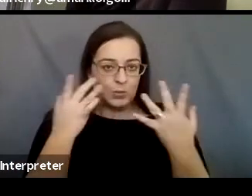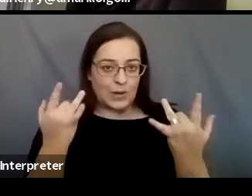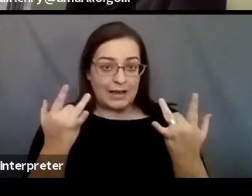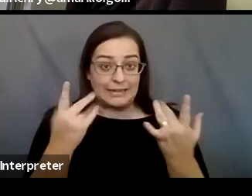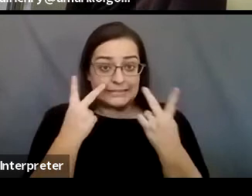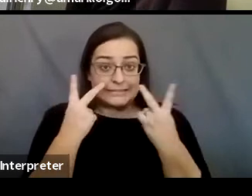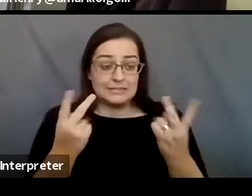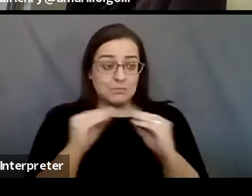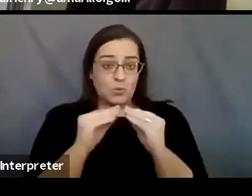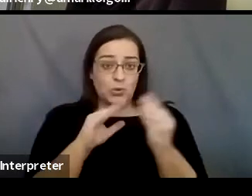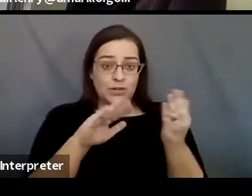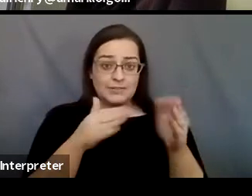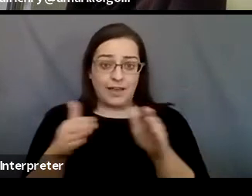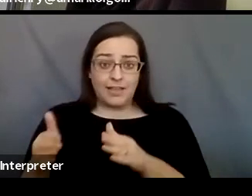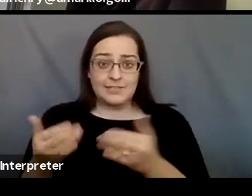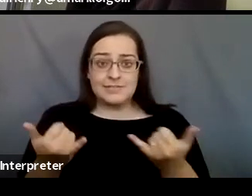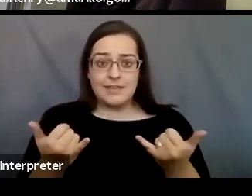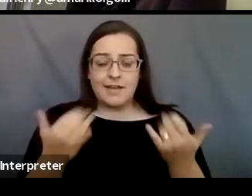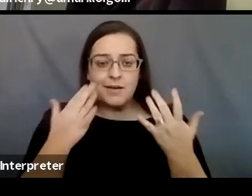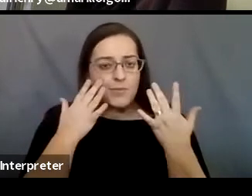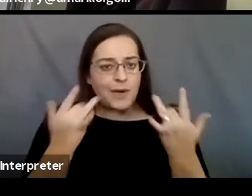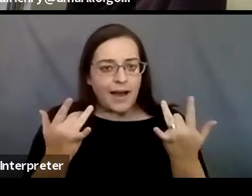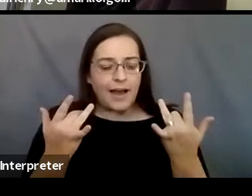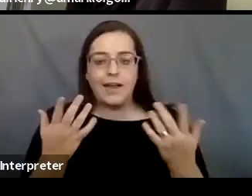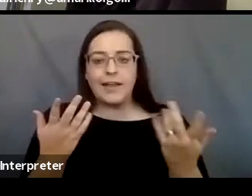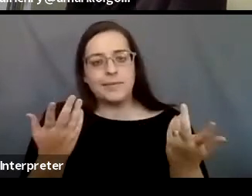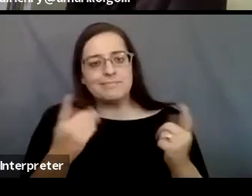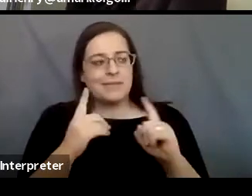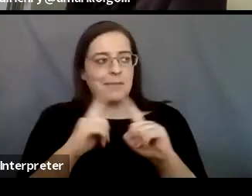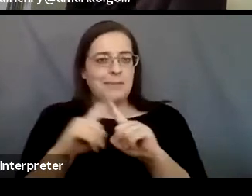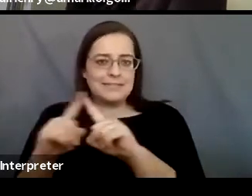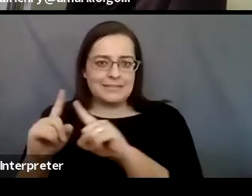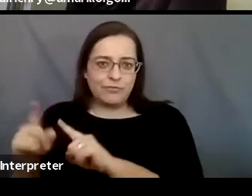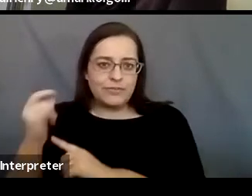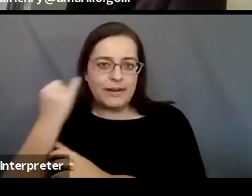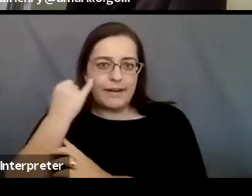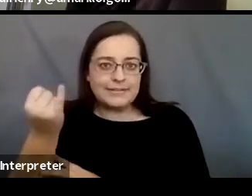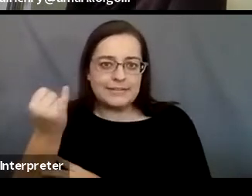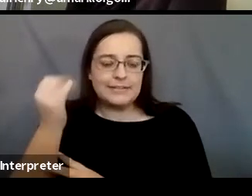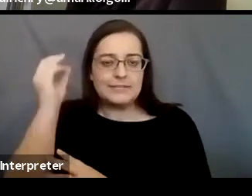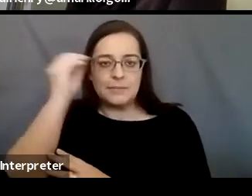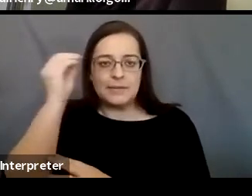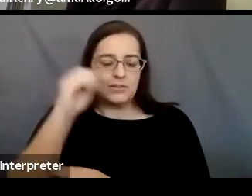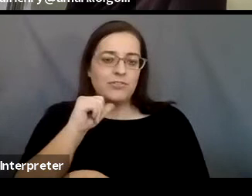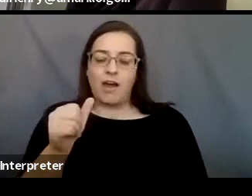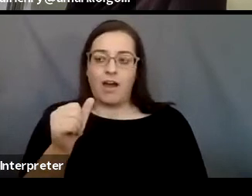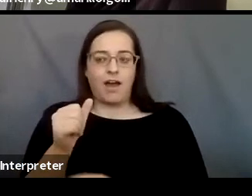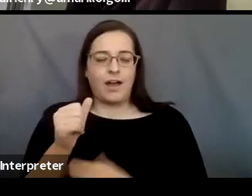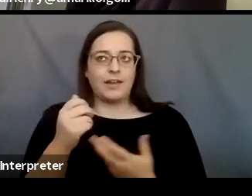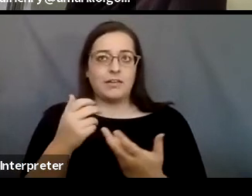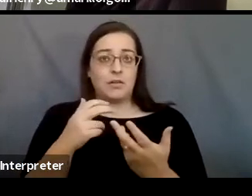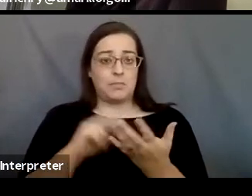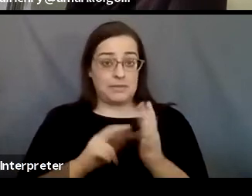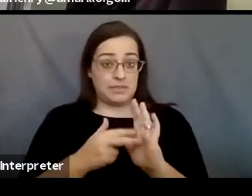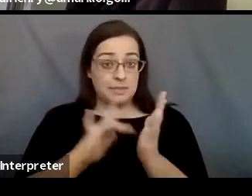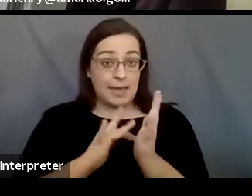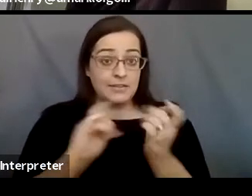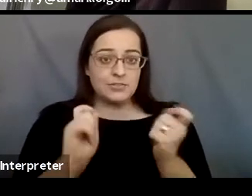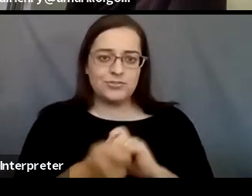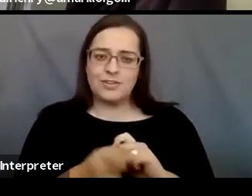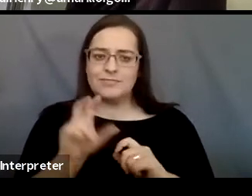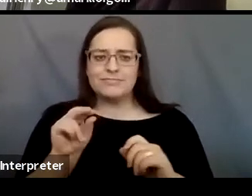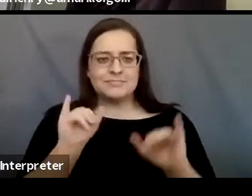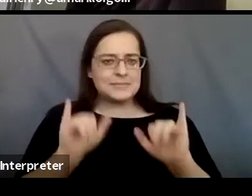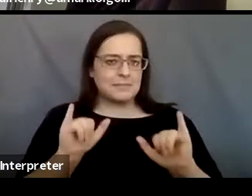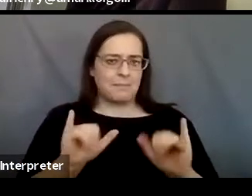is. I think there are theories about why that could be. It's not because the therapies have changed. We're giving the same